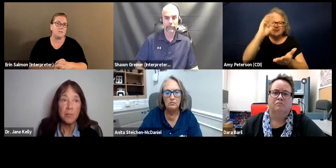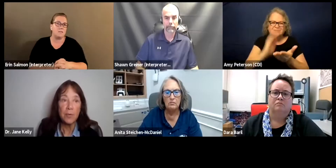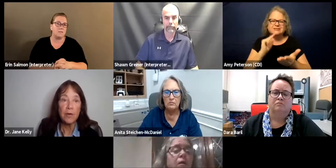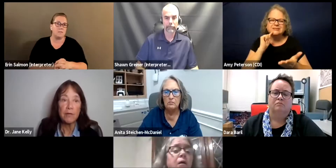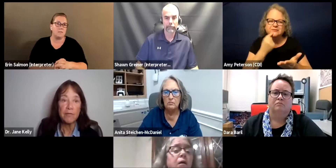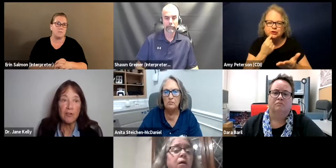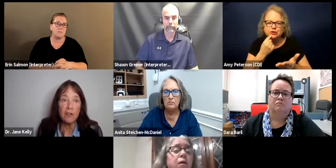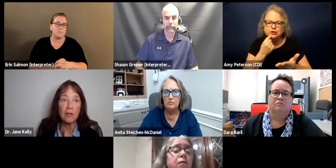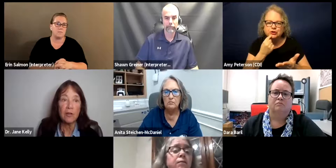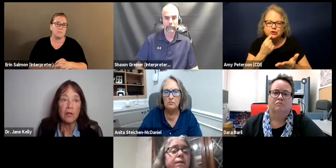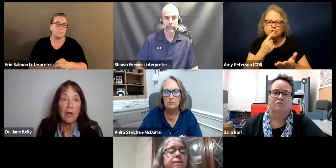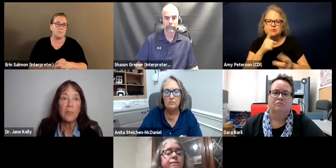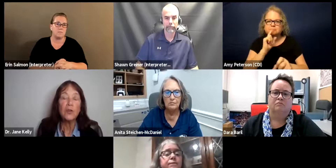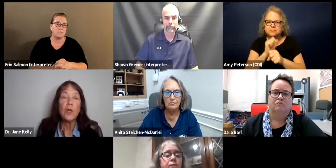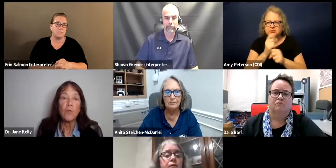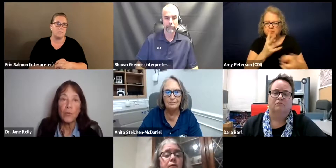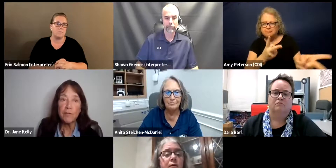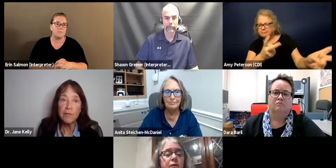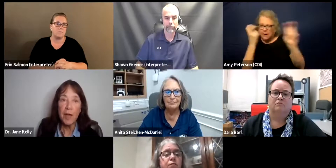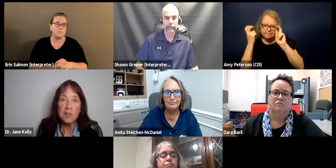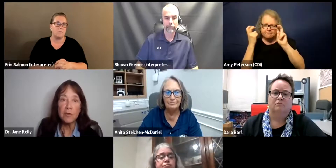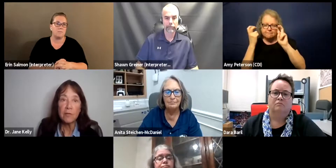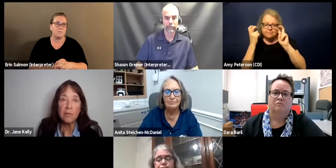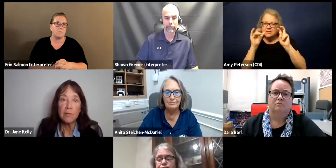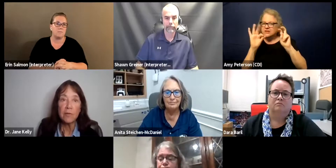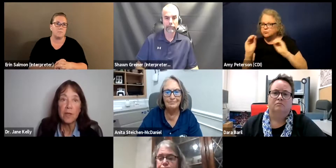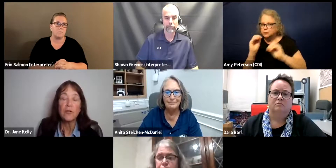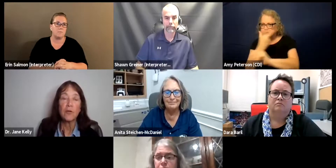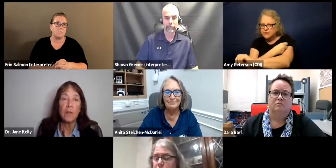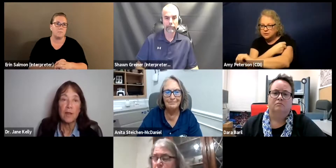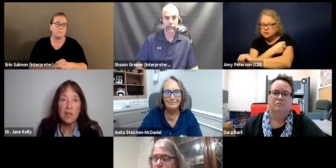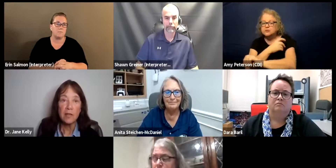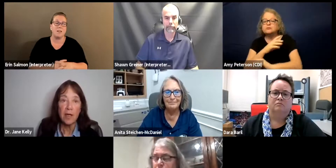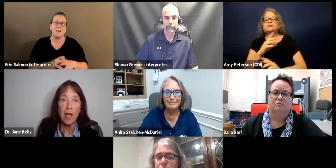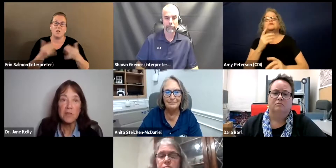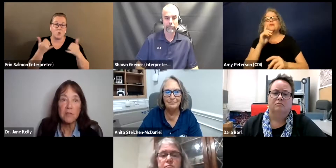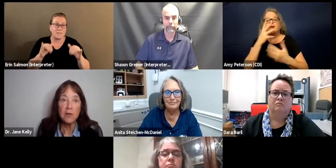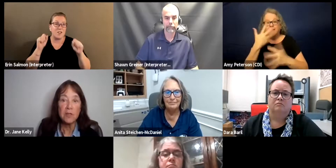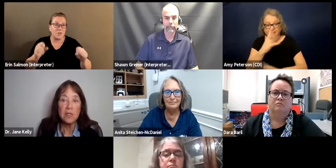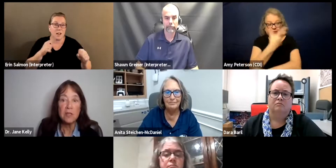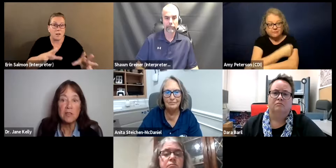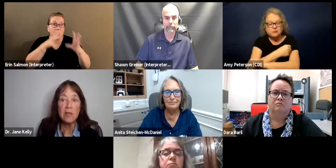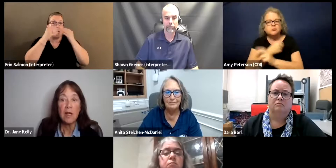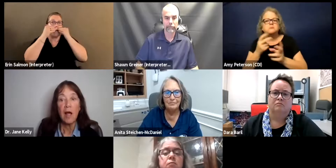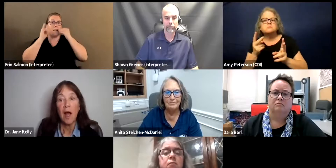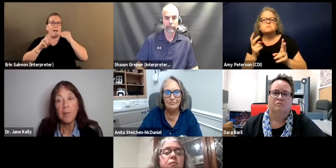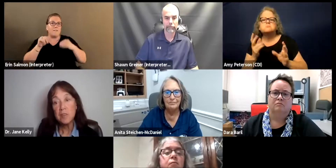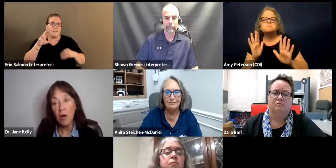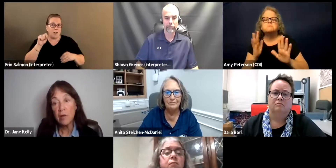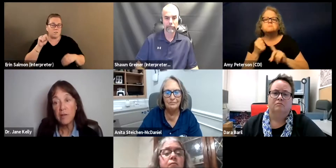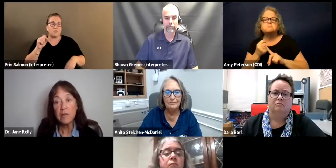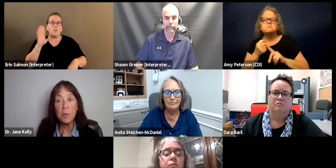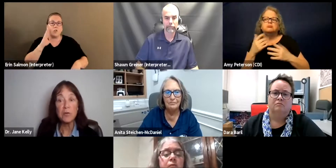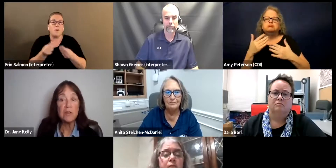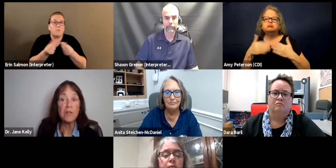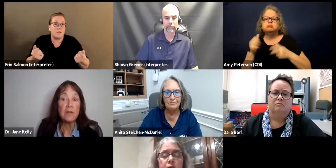a temporary infection, but you get rid of it faster. You're less likely to have severe disease. I'm